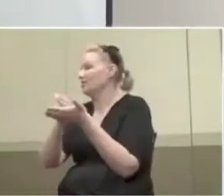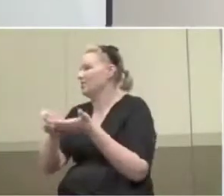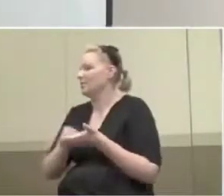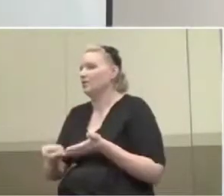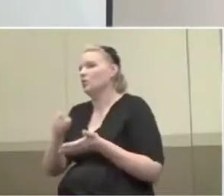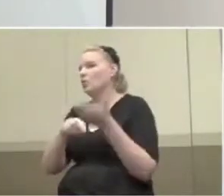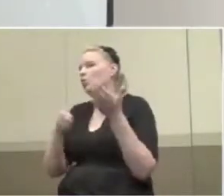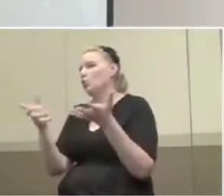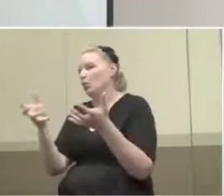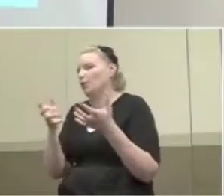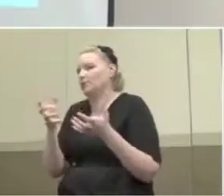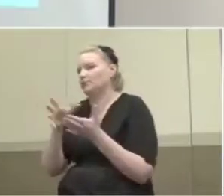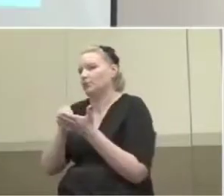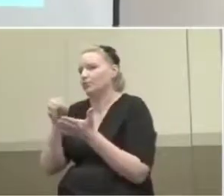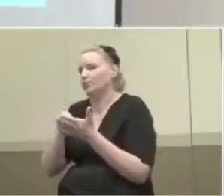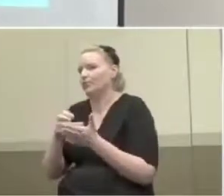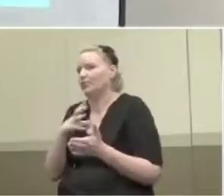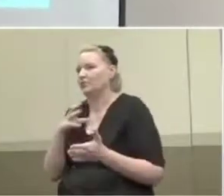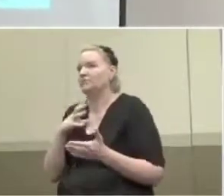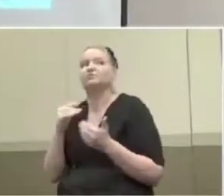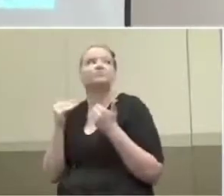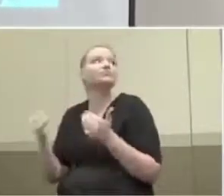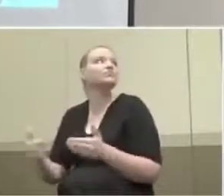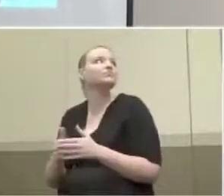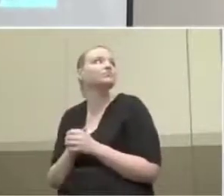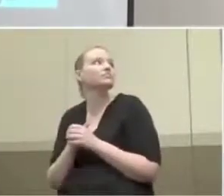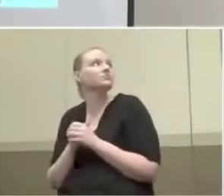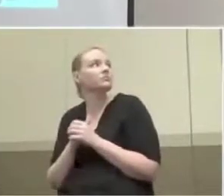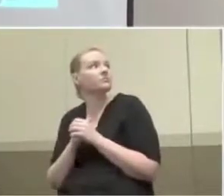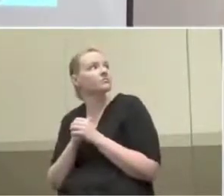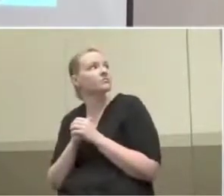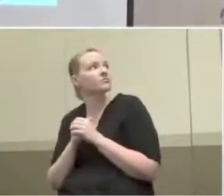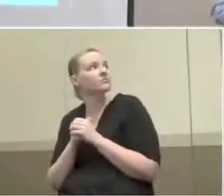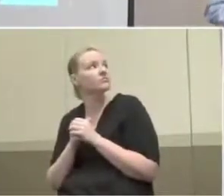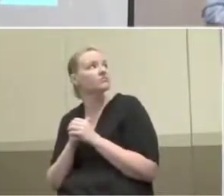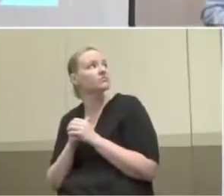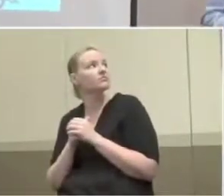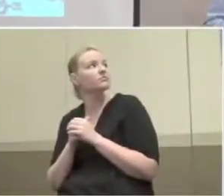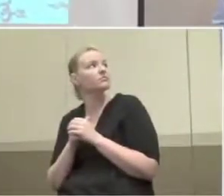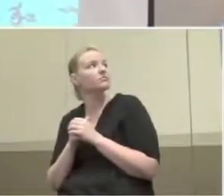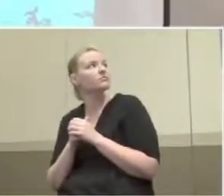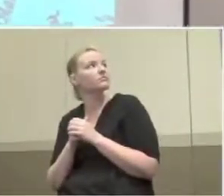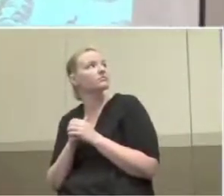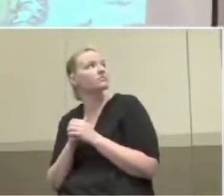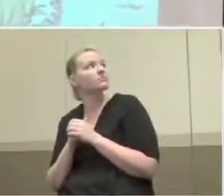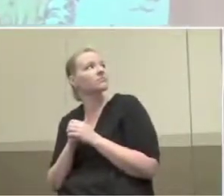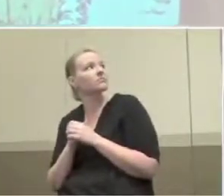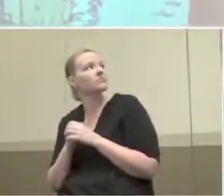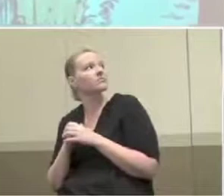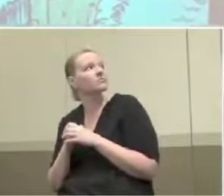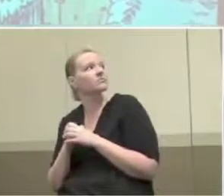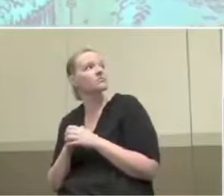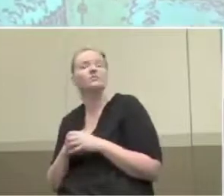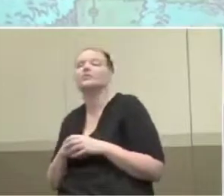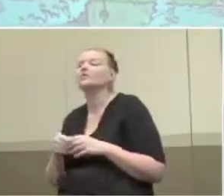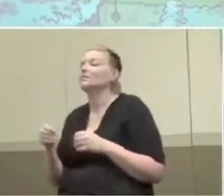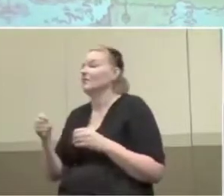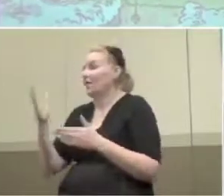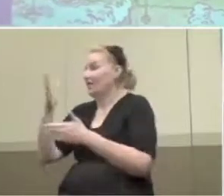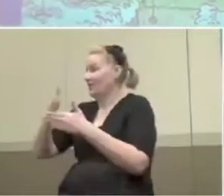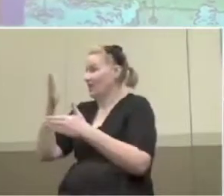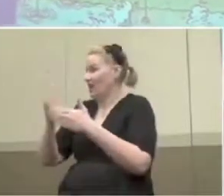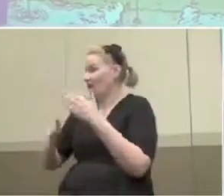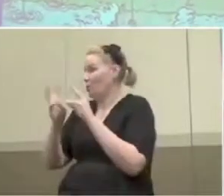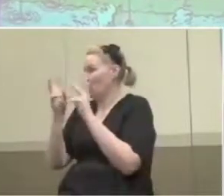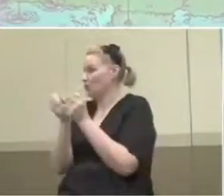learn, please feel free to. Okay, so at the end of the day, you may have this great moment, but when